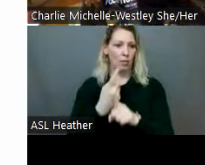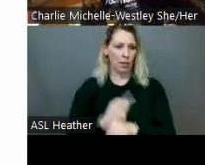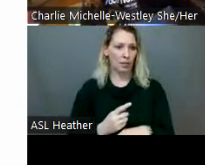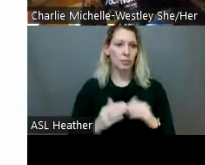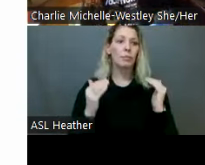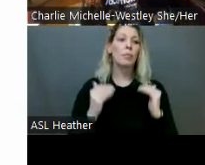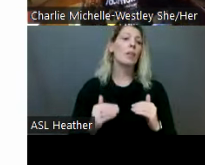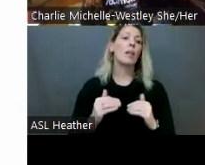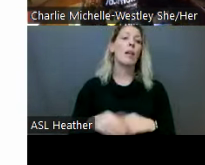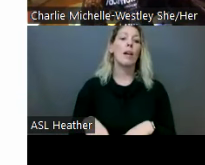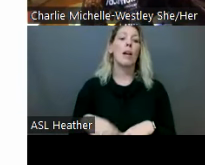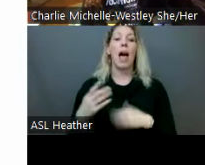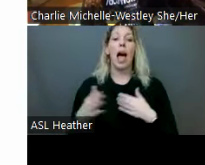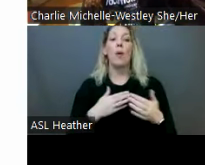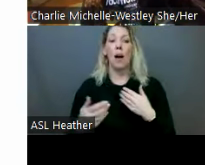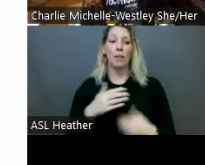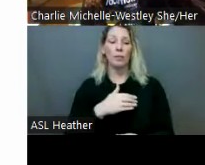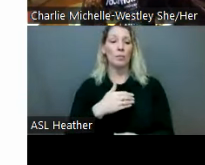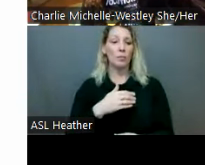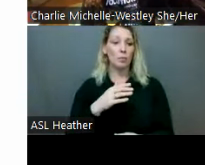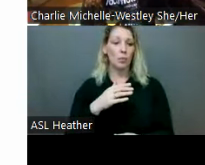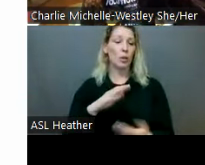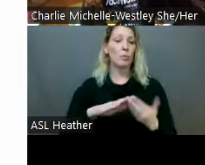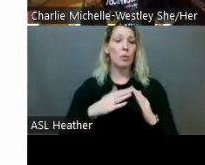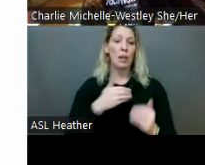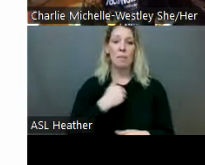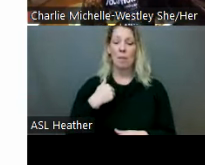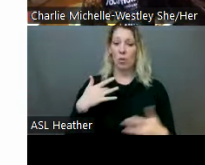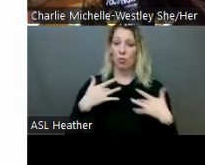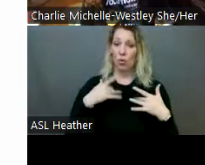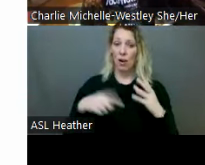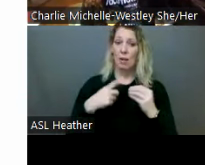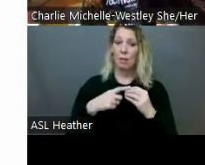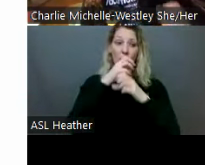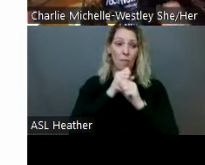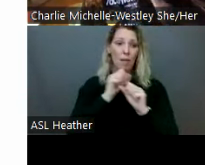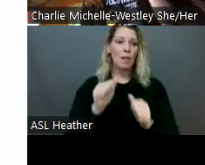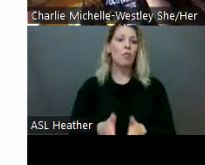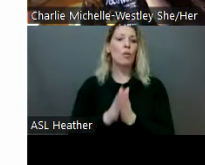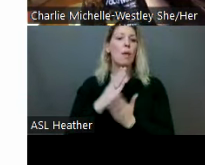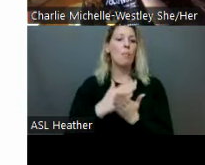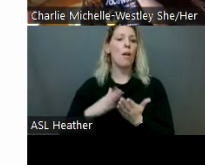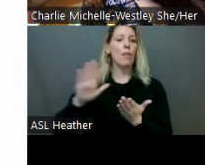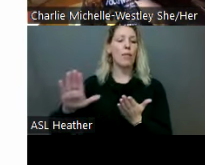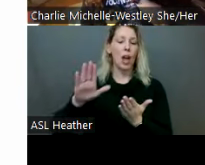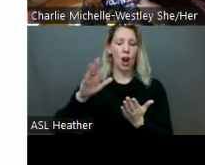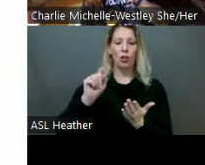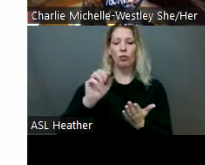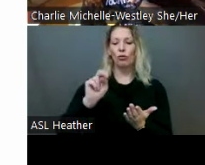And sub 1 there is, however, a community member concerned about the confidentiality of certain information may request that parts of their transcript be redacted